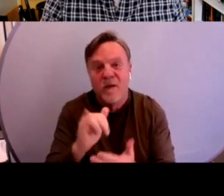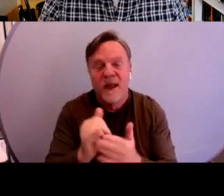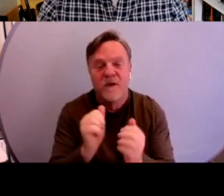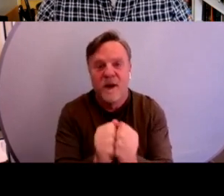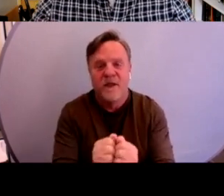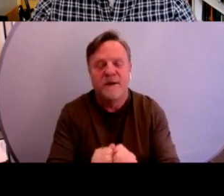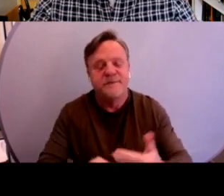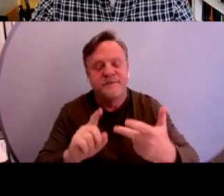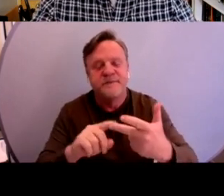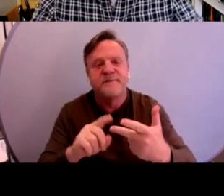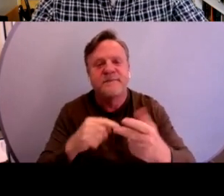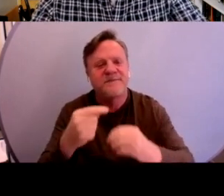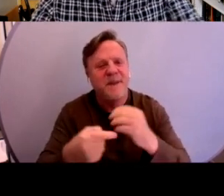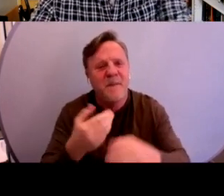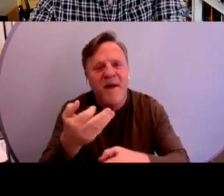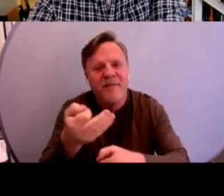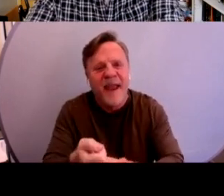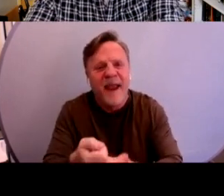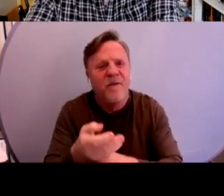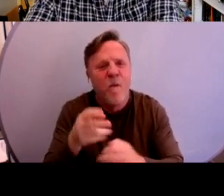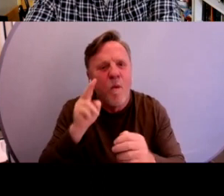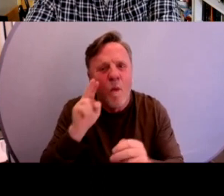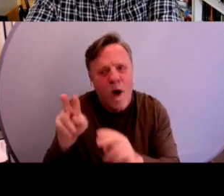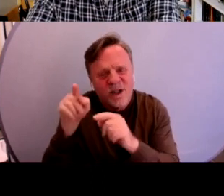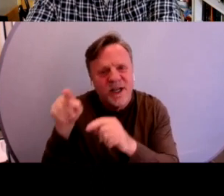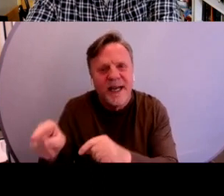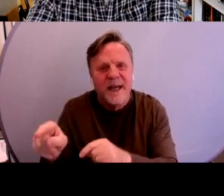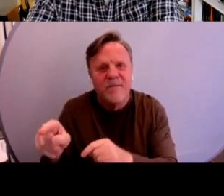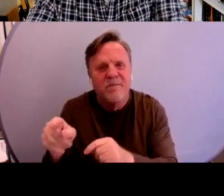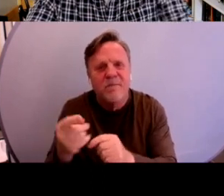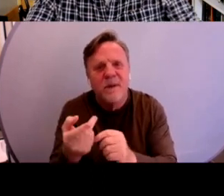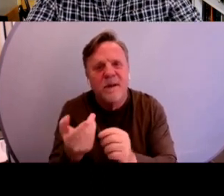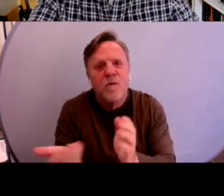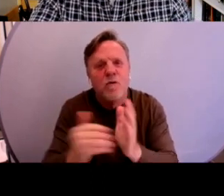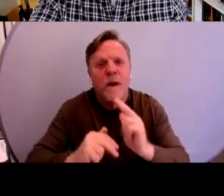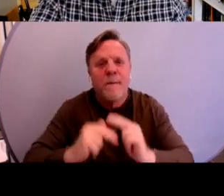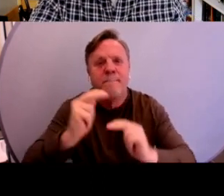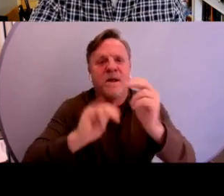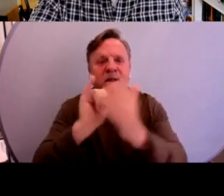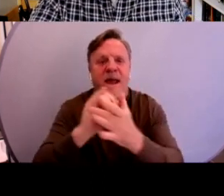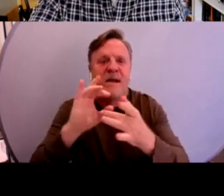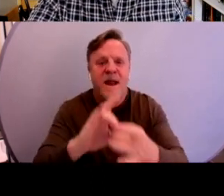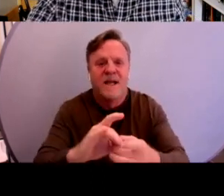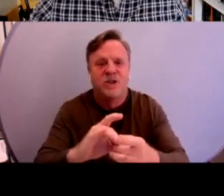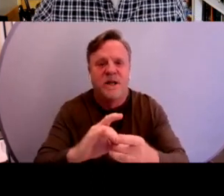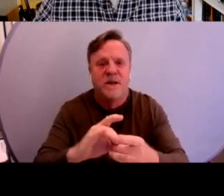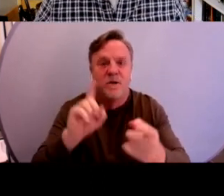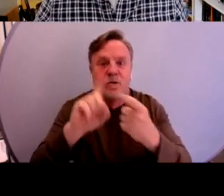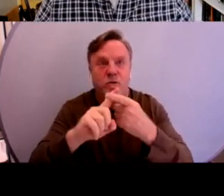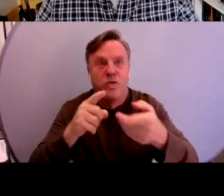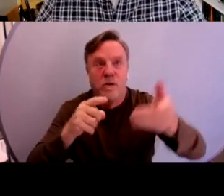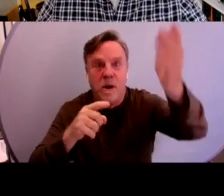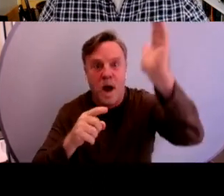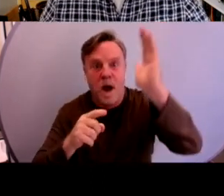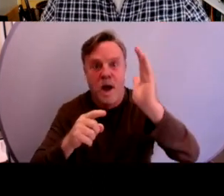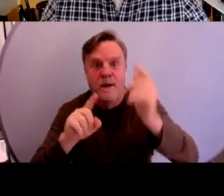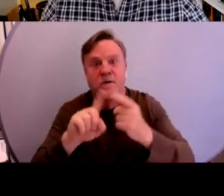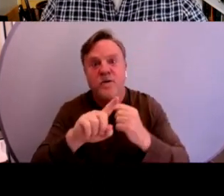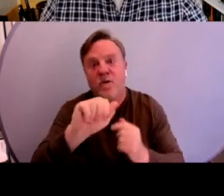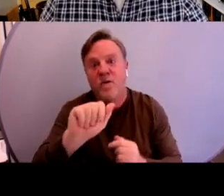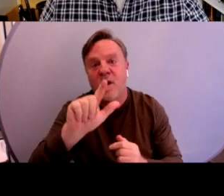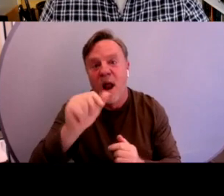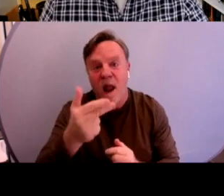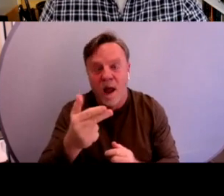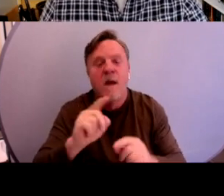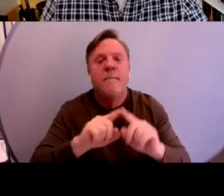was about faith, watching Mo, like he said, rebuild that connection vertically to God, to Allah. But also